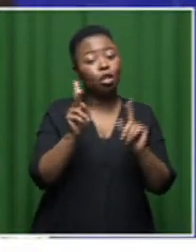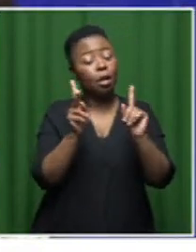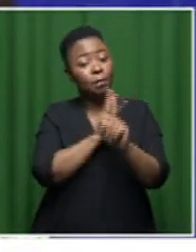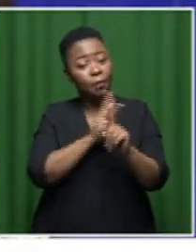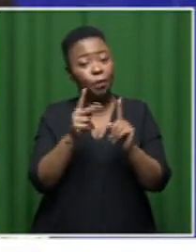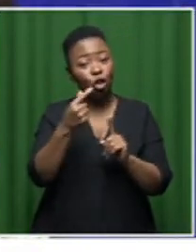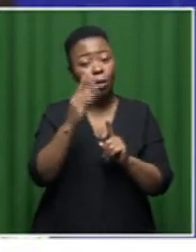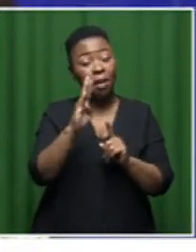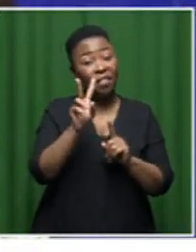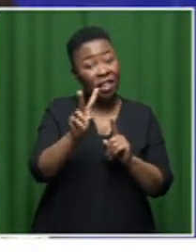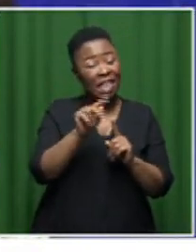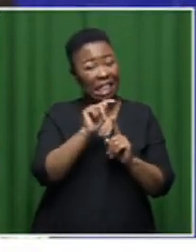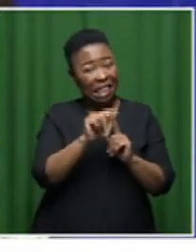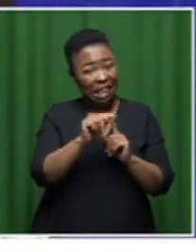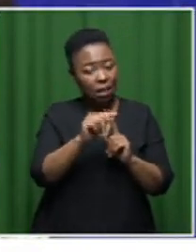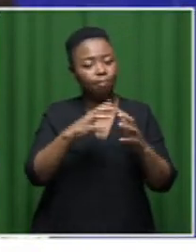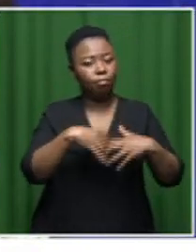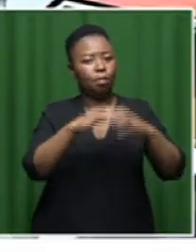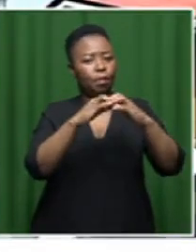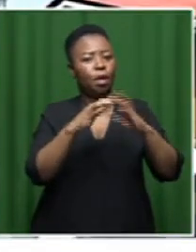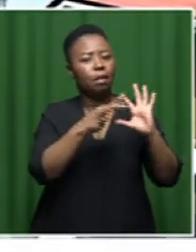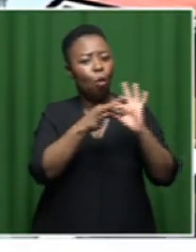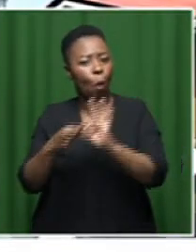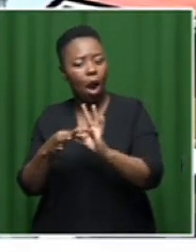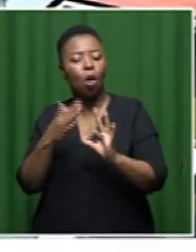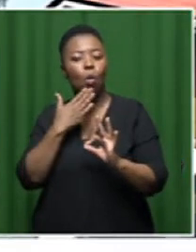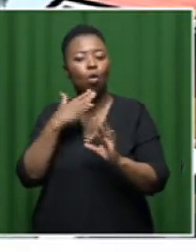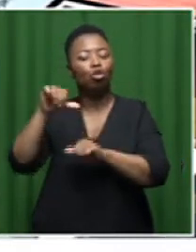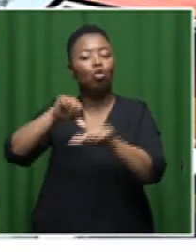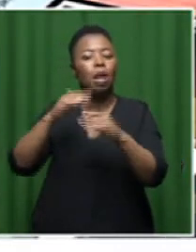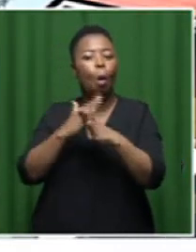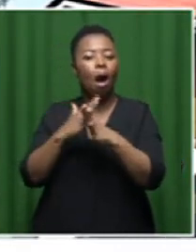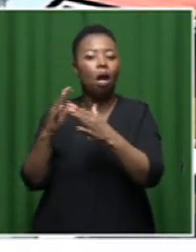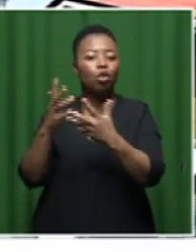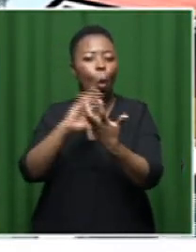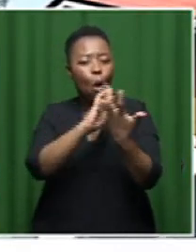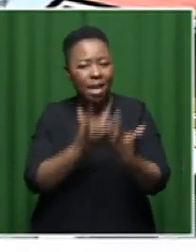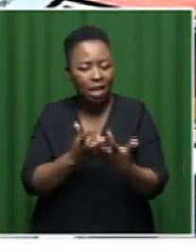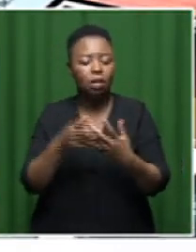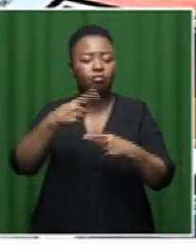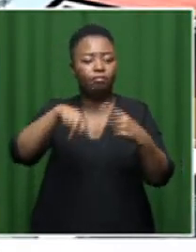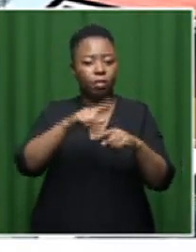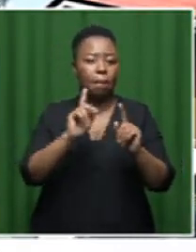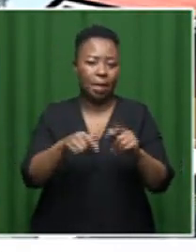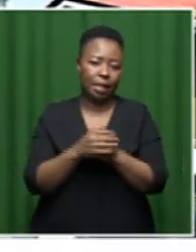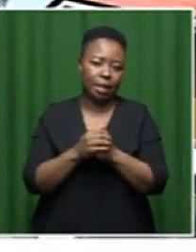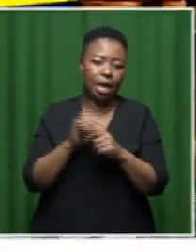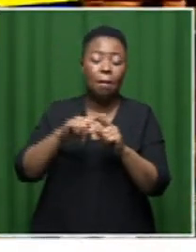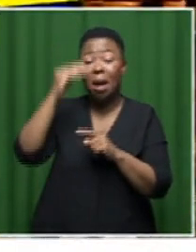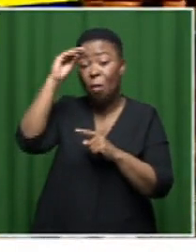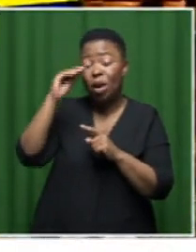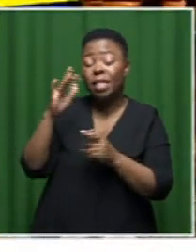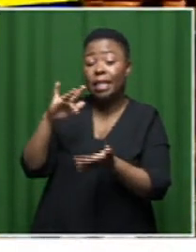violence that will have coordination with social workers. SAPU has also blamed the minister for ill-equipped community police